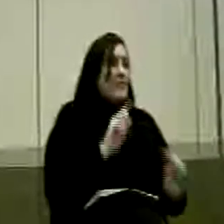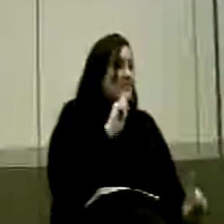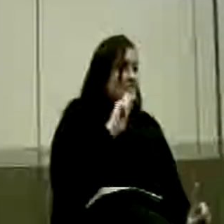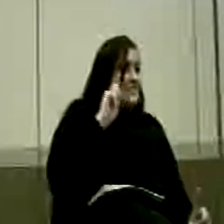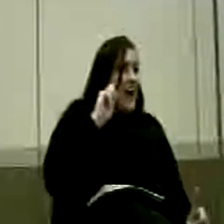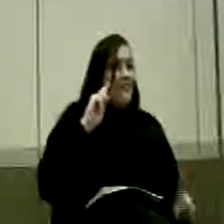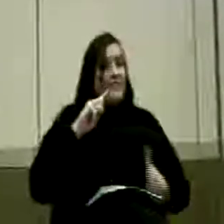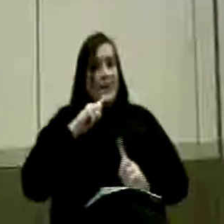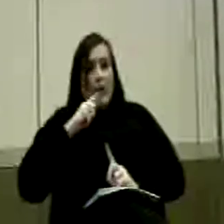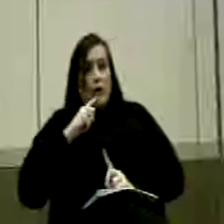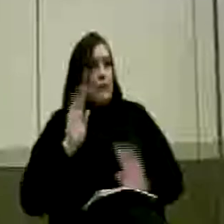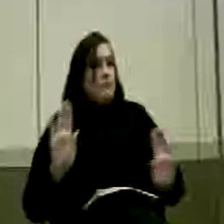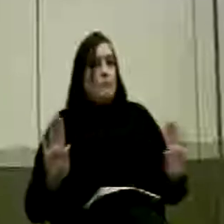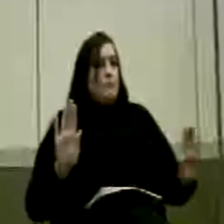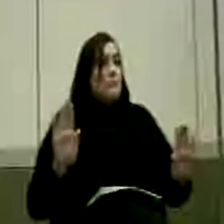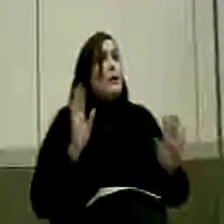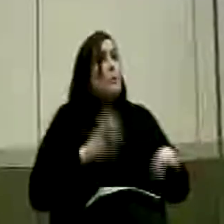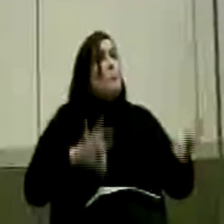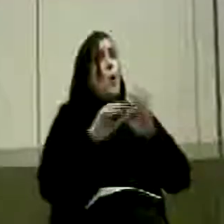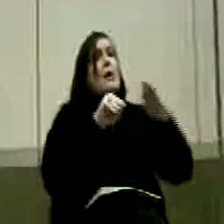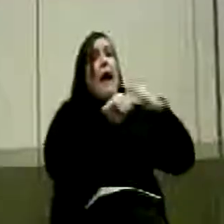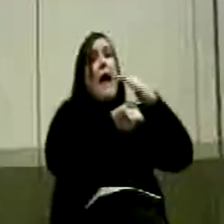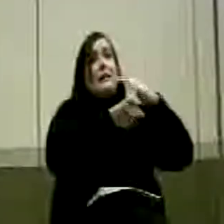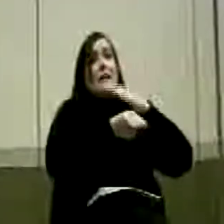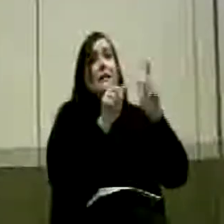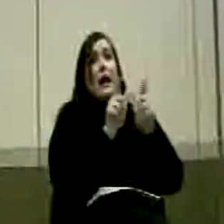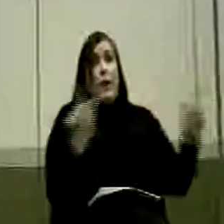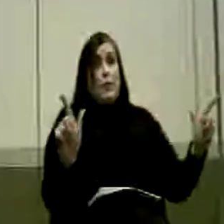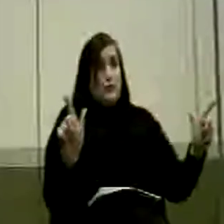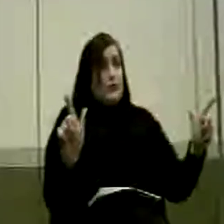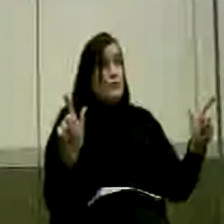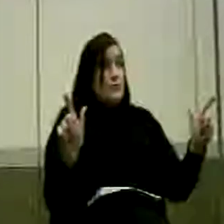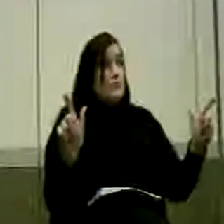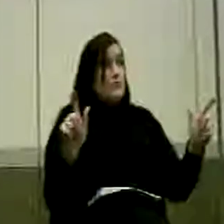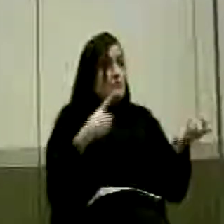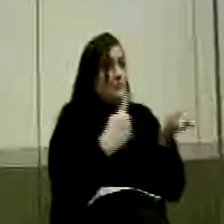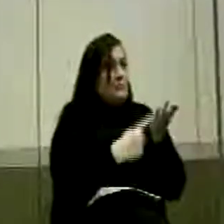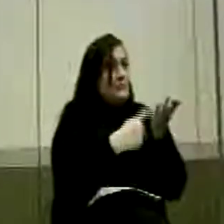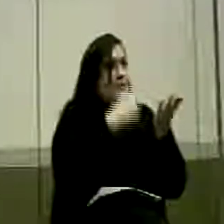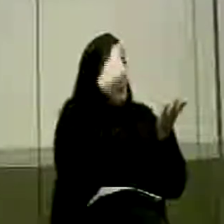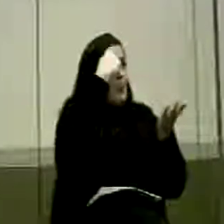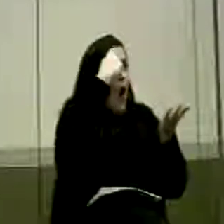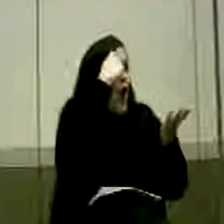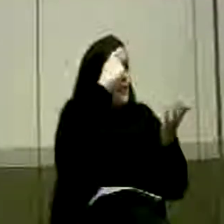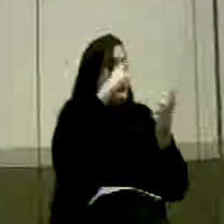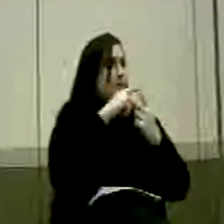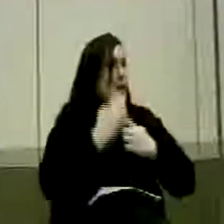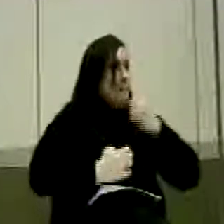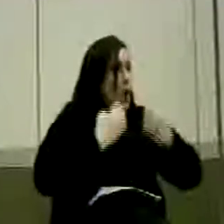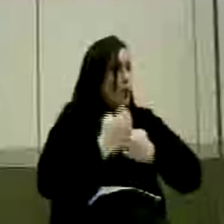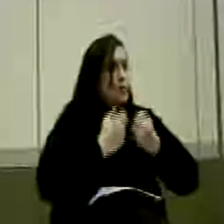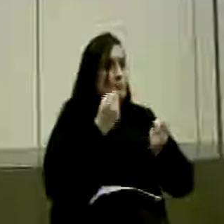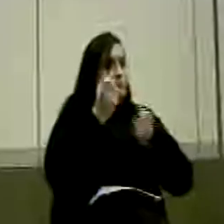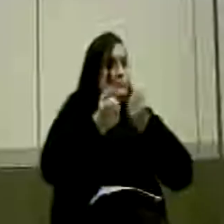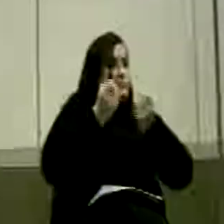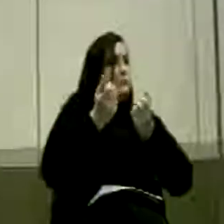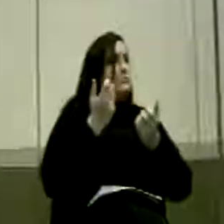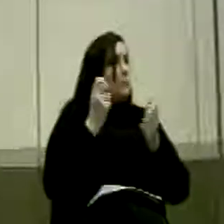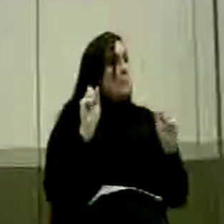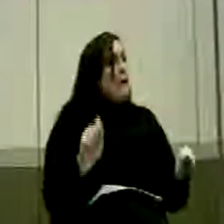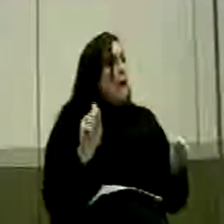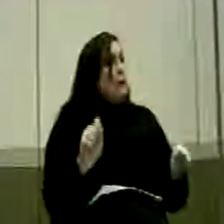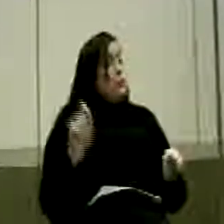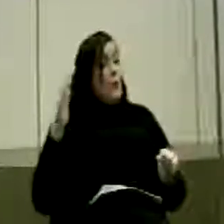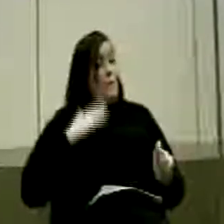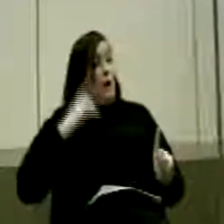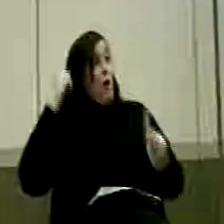but it's the importance of the access to language discussing thoughts and emotions. Okay, now where I go with that is that, like, I